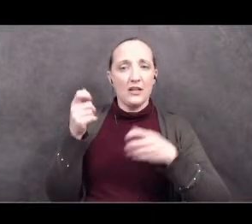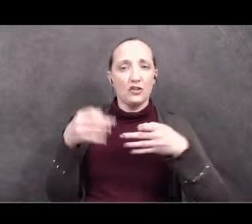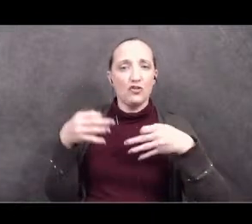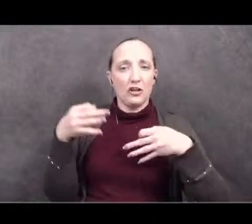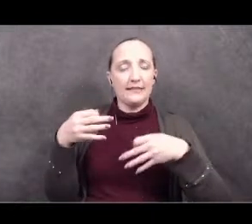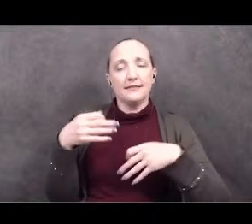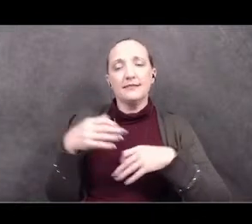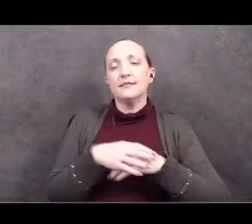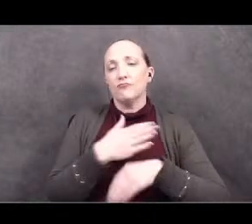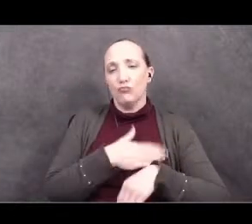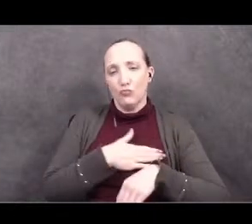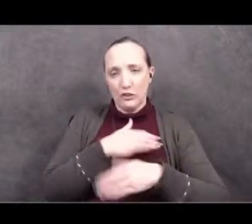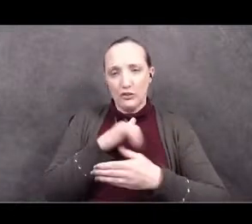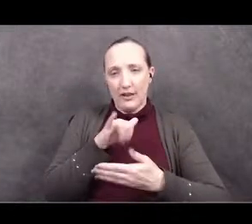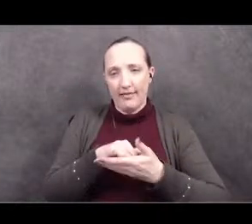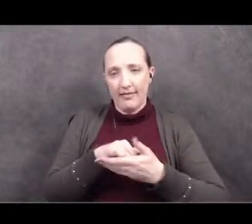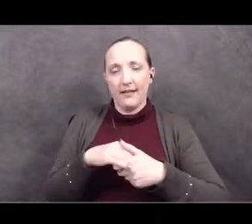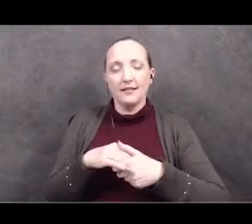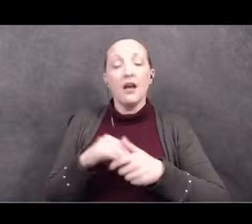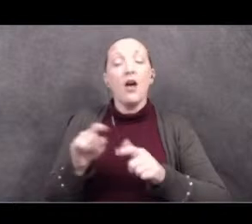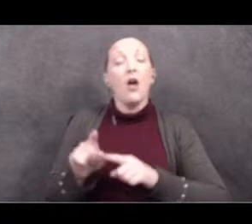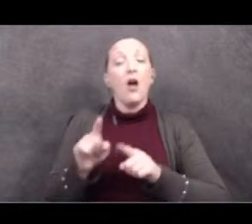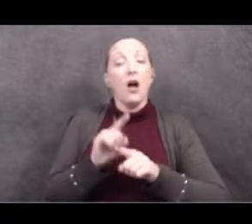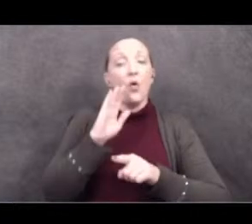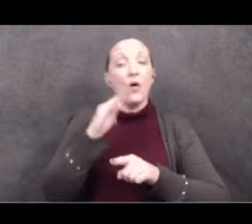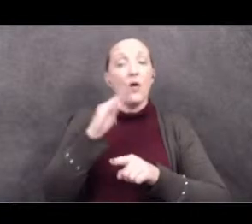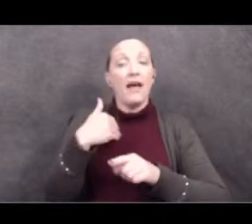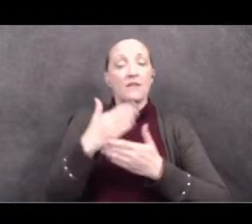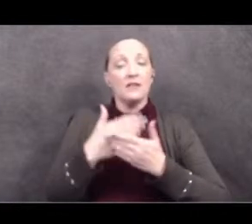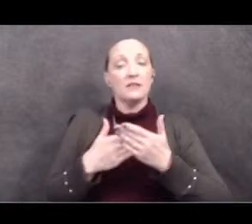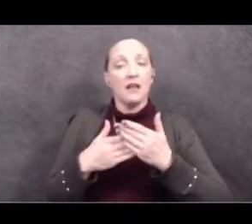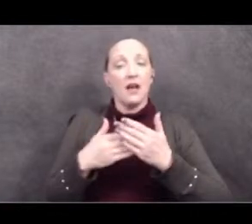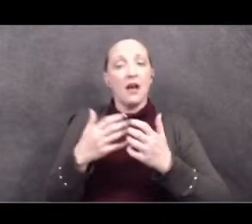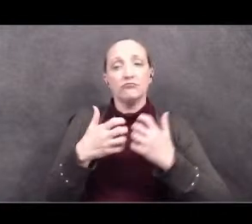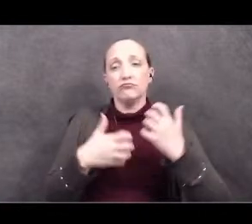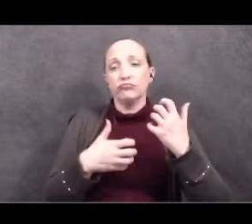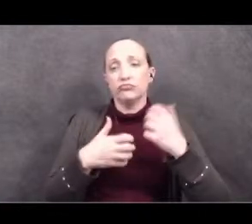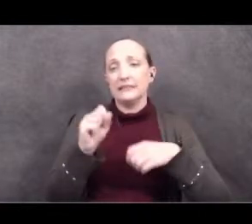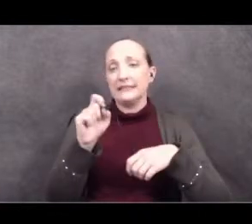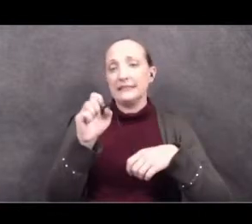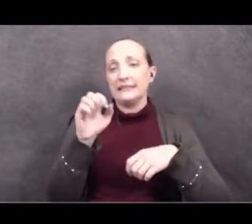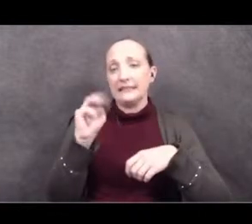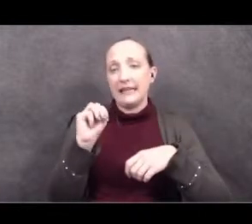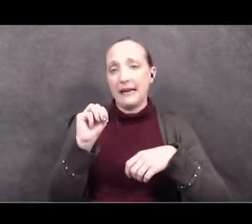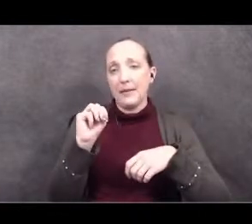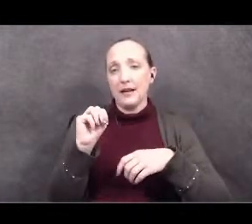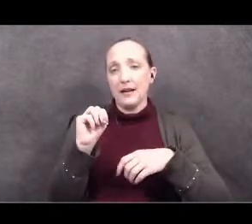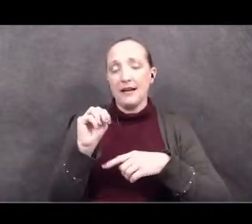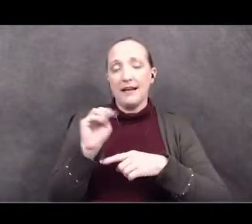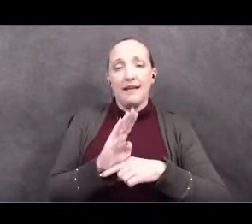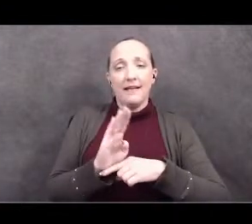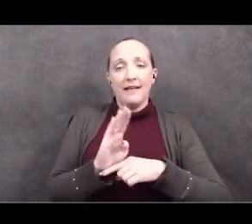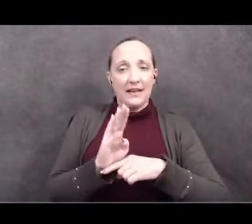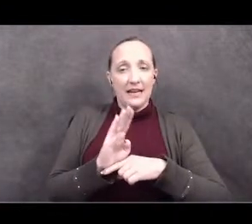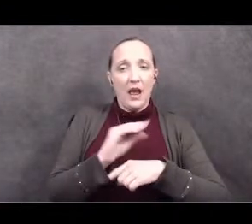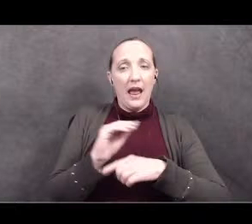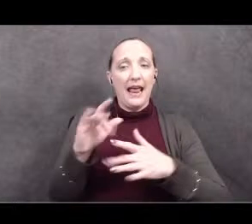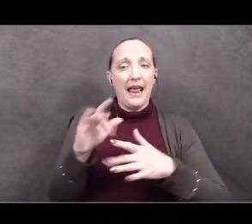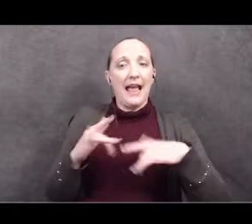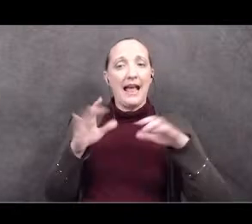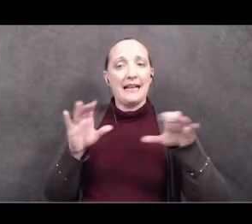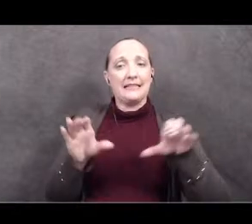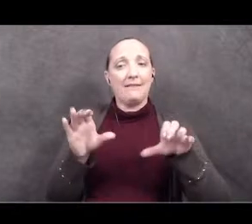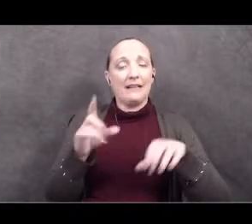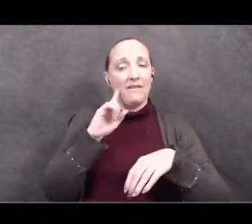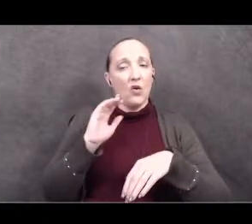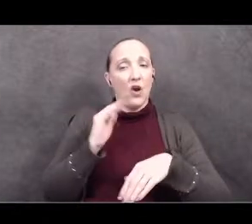that we also going to have some uh asynchronous theme videos uh and activities for our students to view and participate